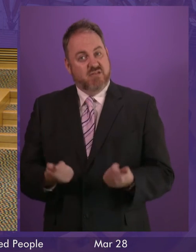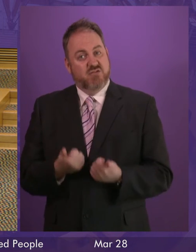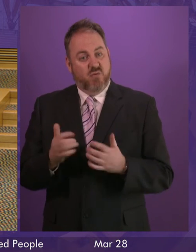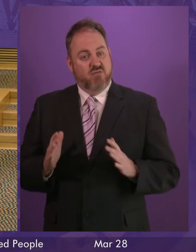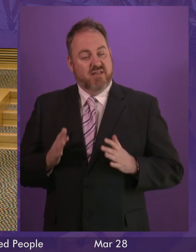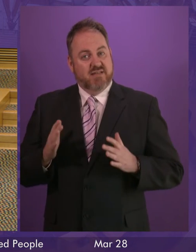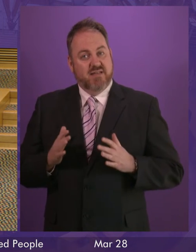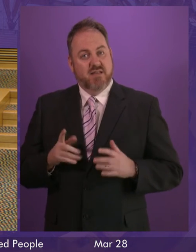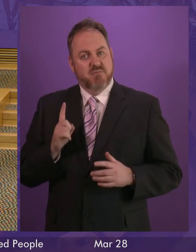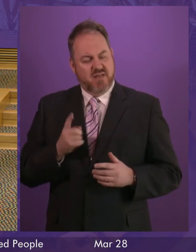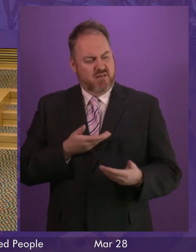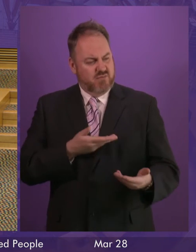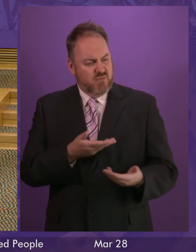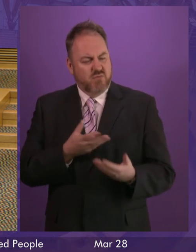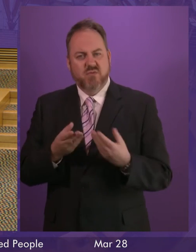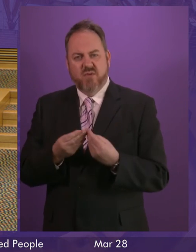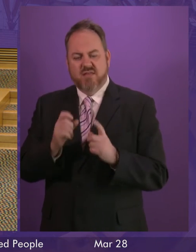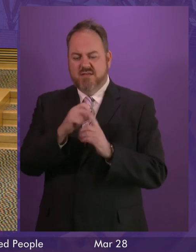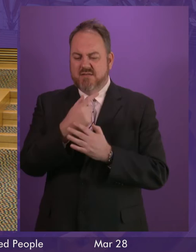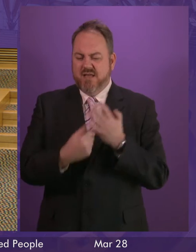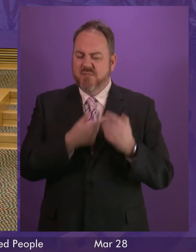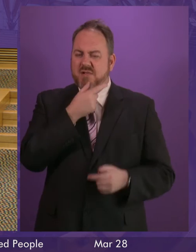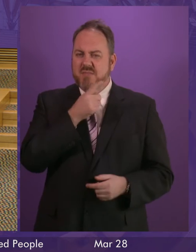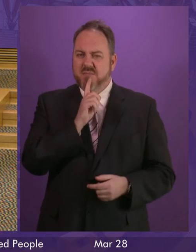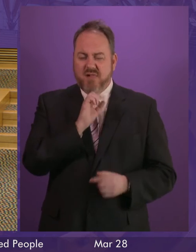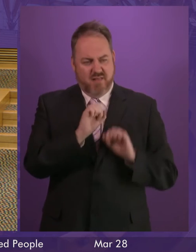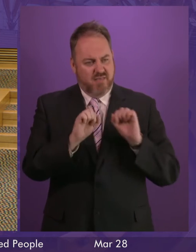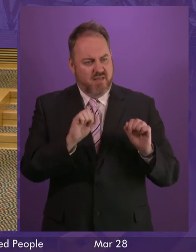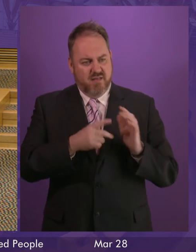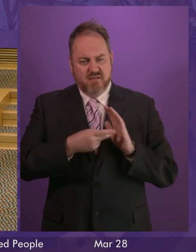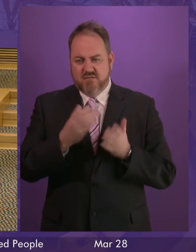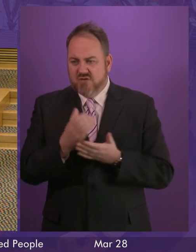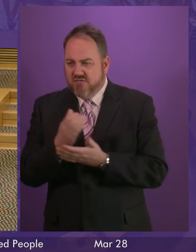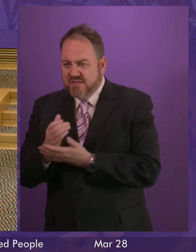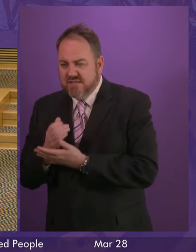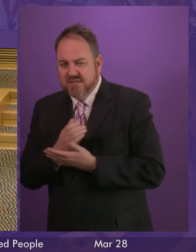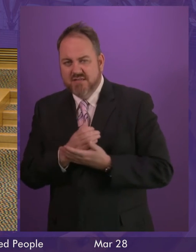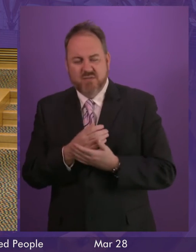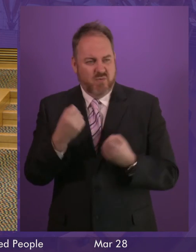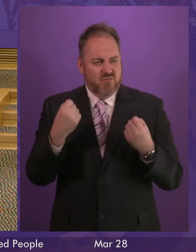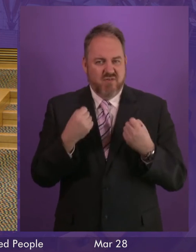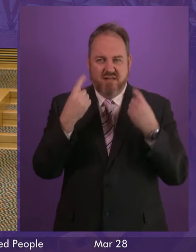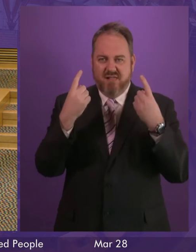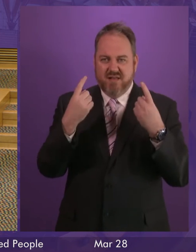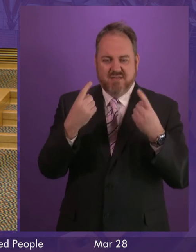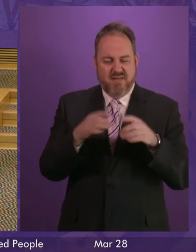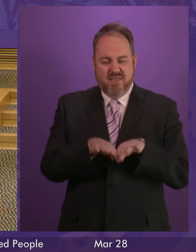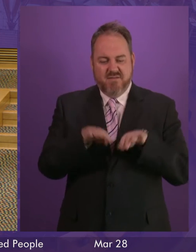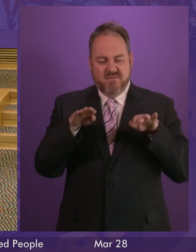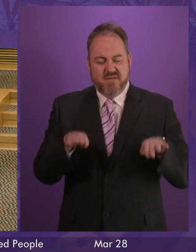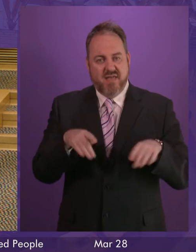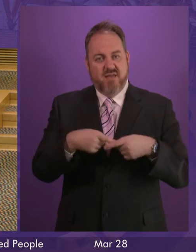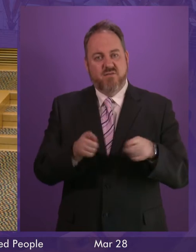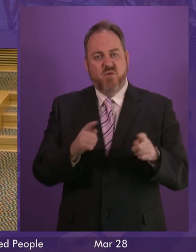disabled people's organisations and disabled people themselves, it became clear that a fairer Scotland for disabled people was not ambitious enough.